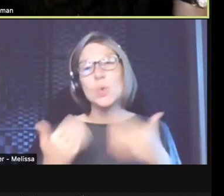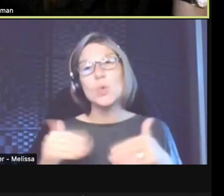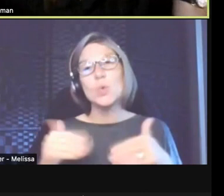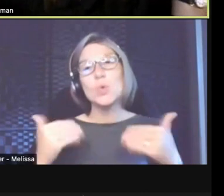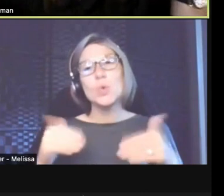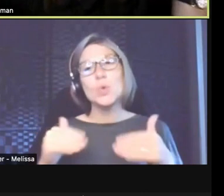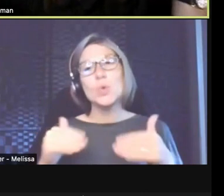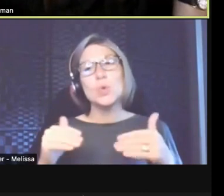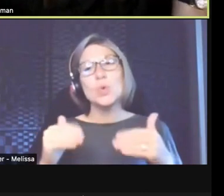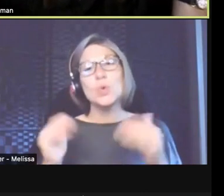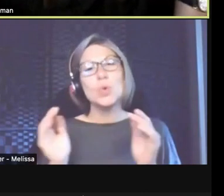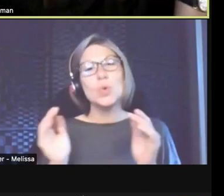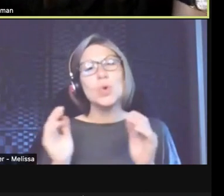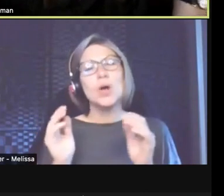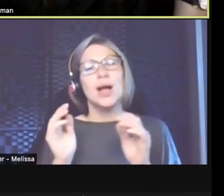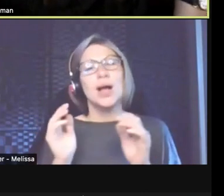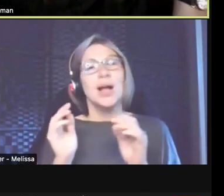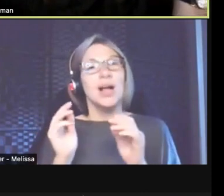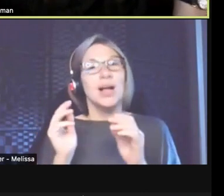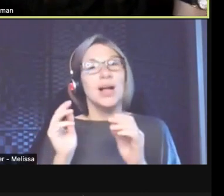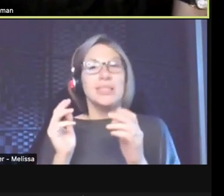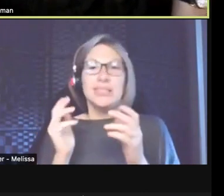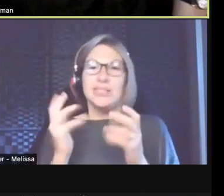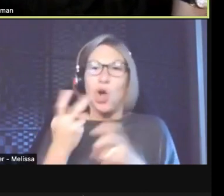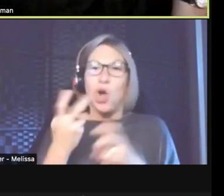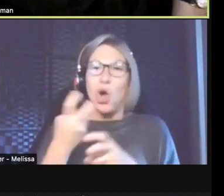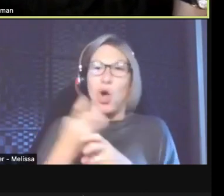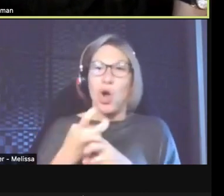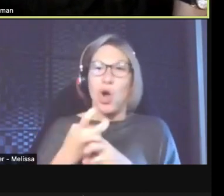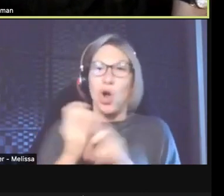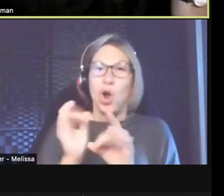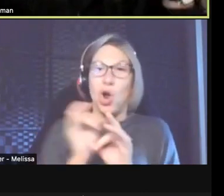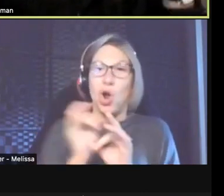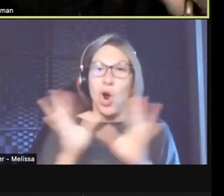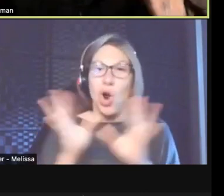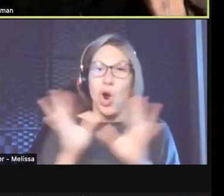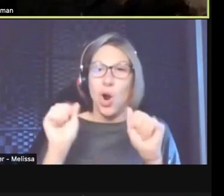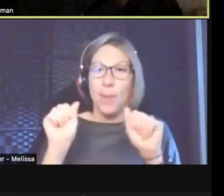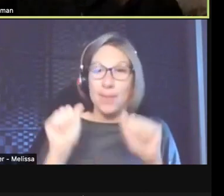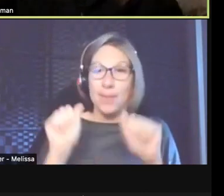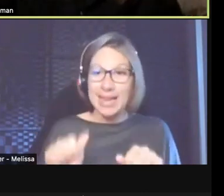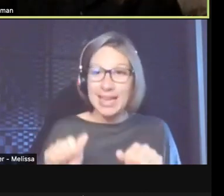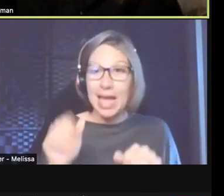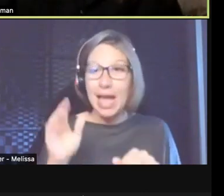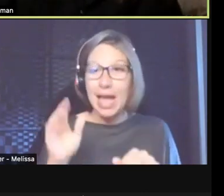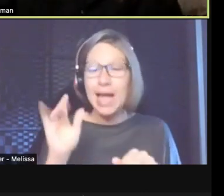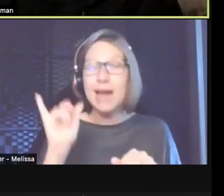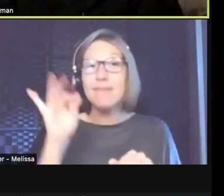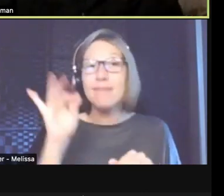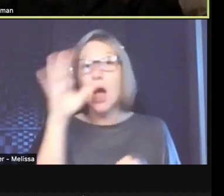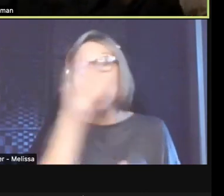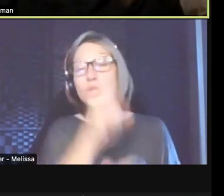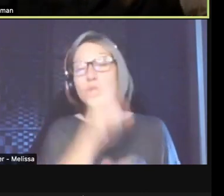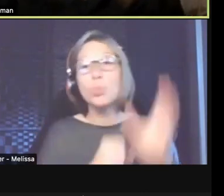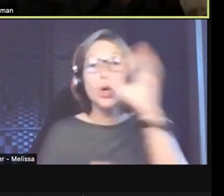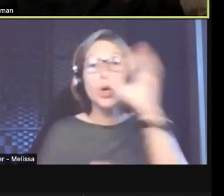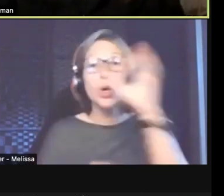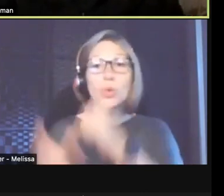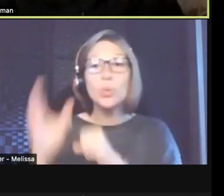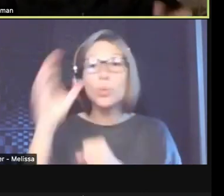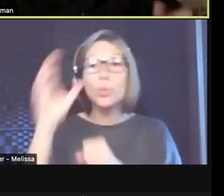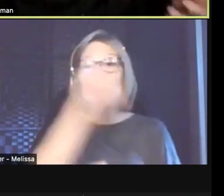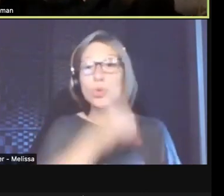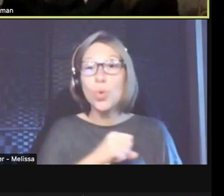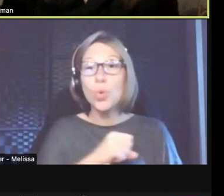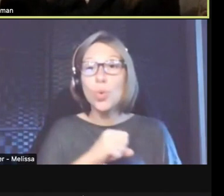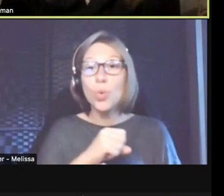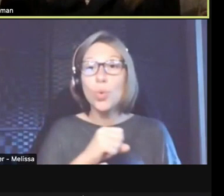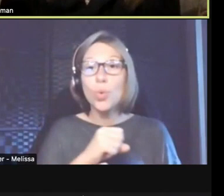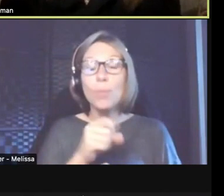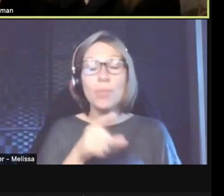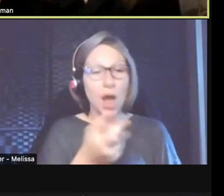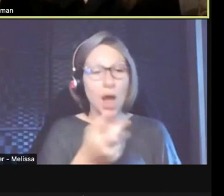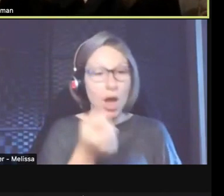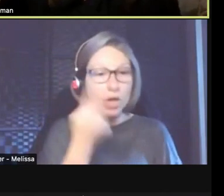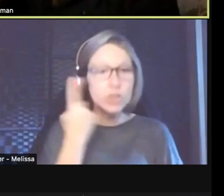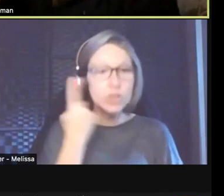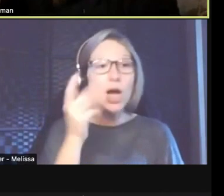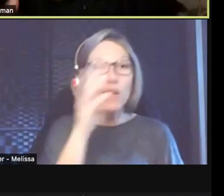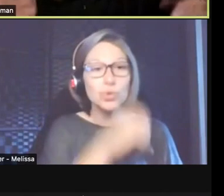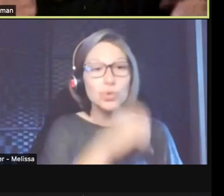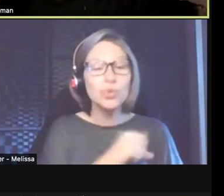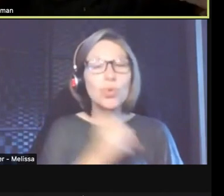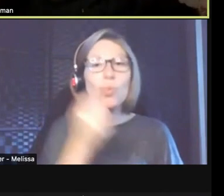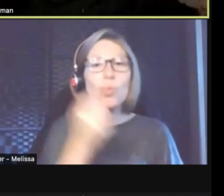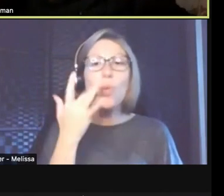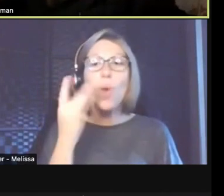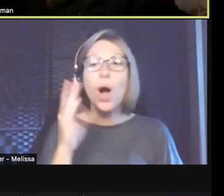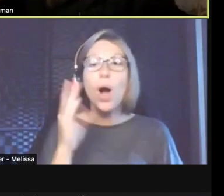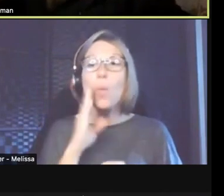make assumptions about what the child's accessing and what they're not, because we will then start to look for other answers, other explanations.